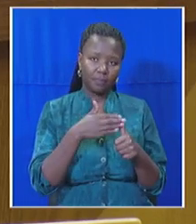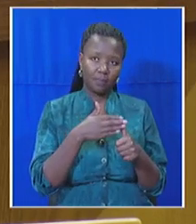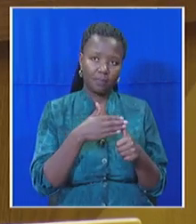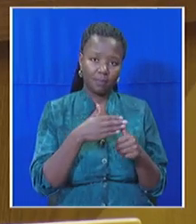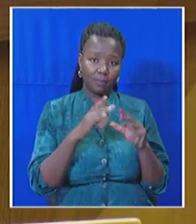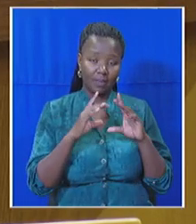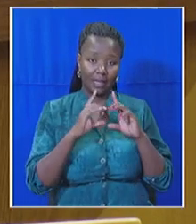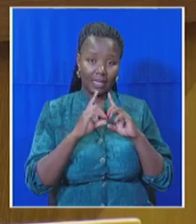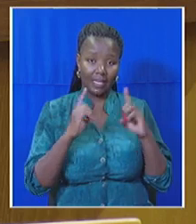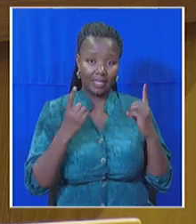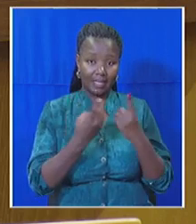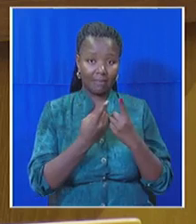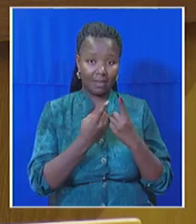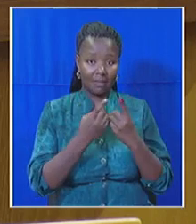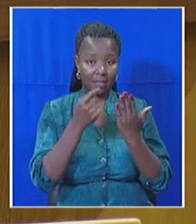clean audit